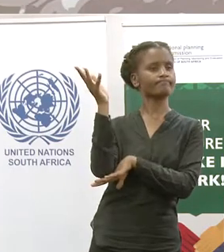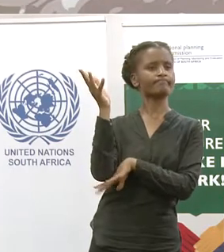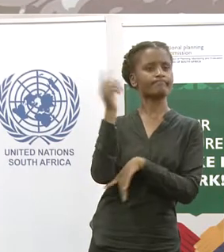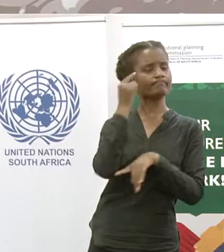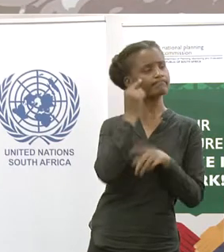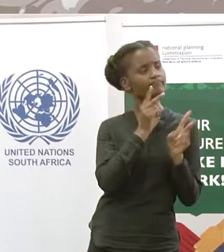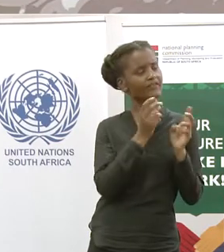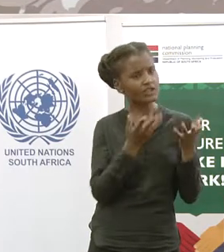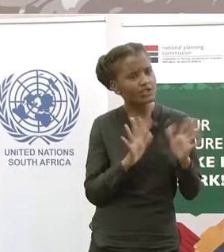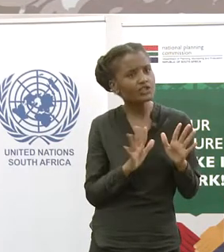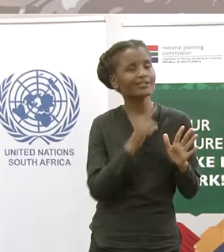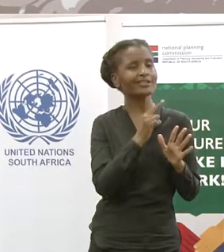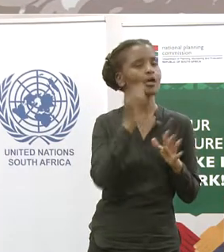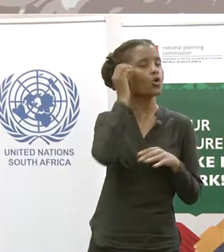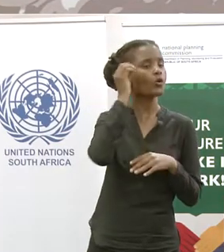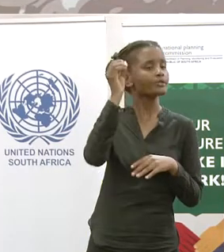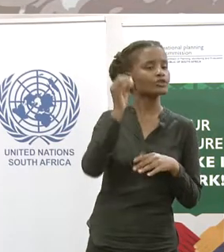just before we take that section